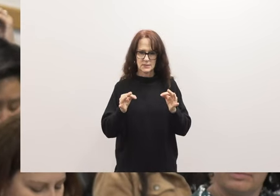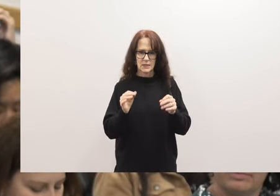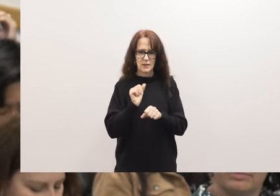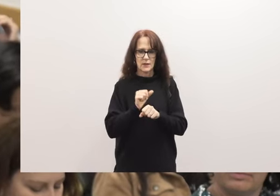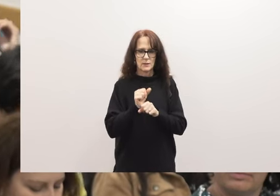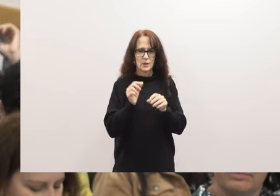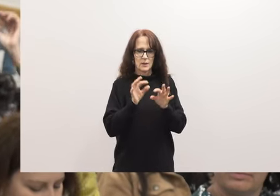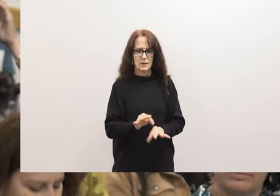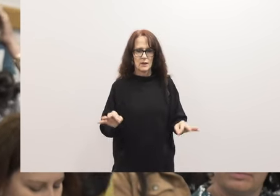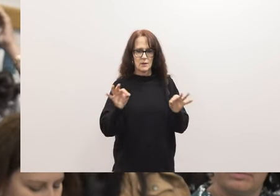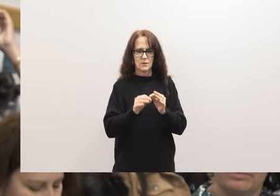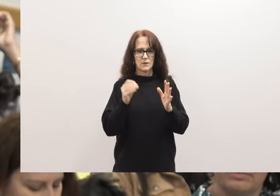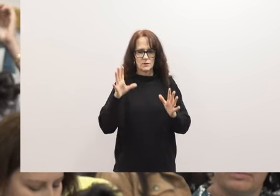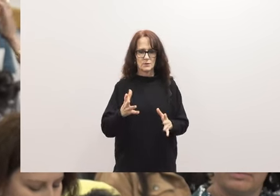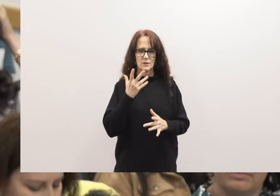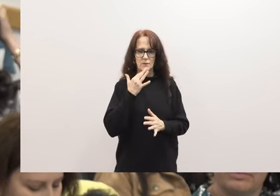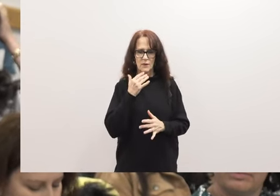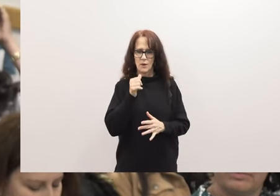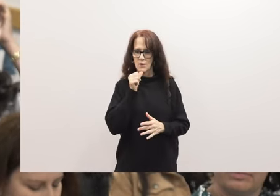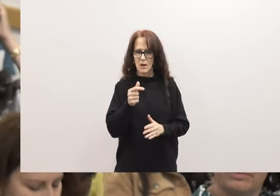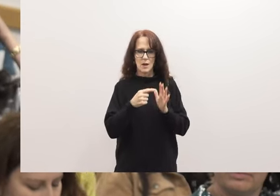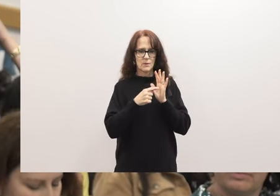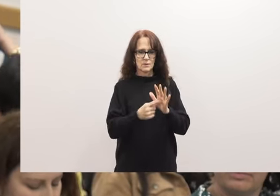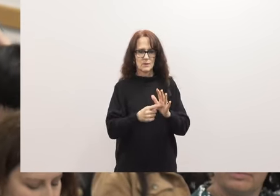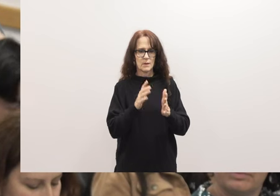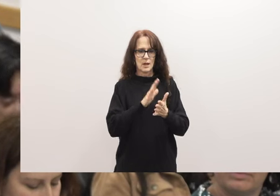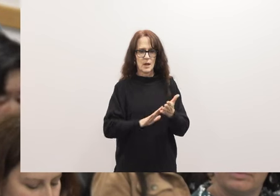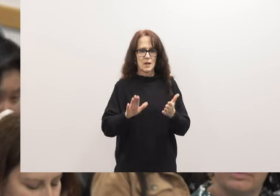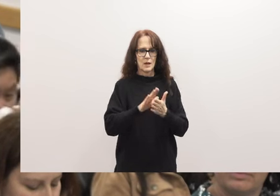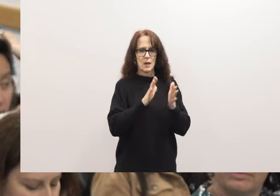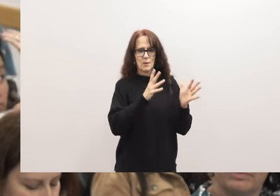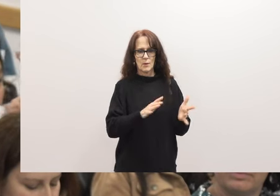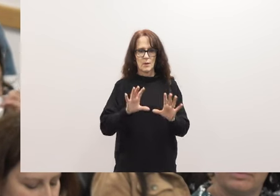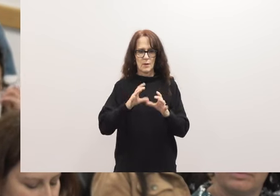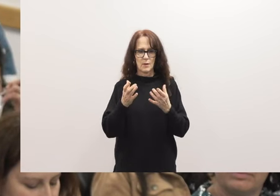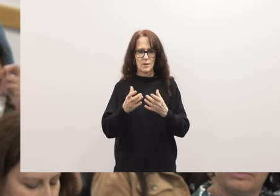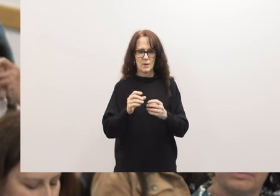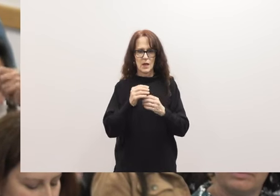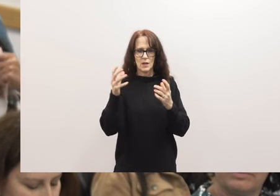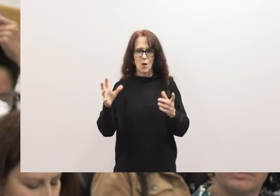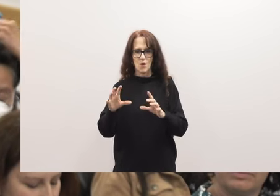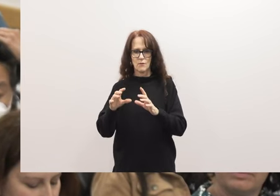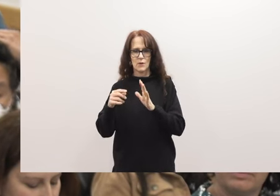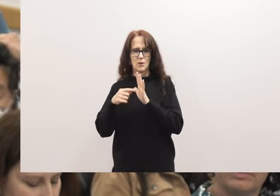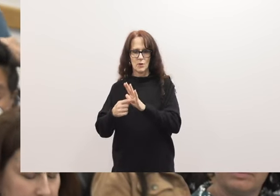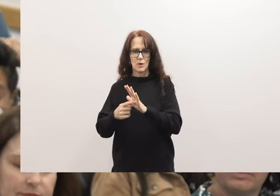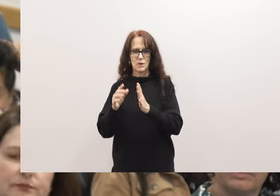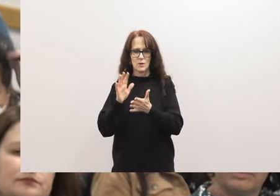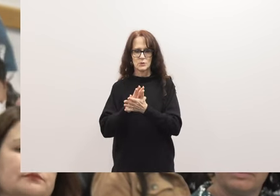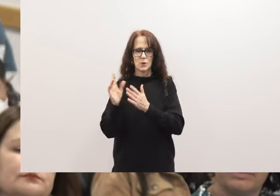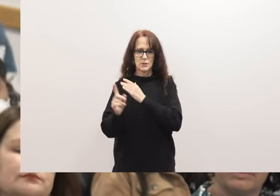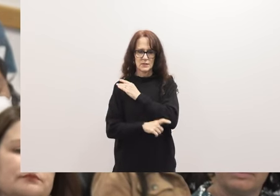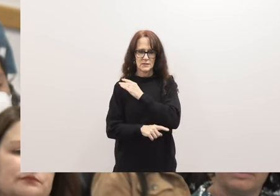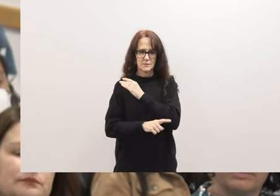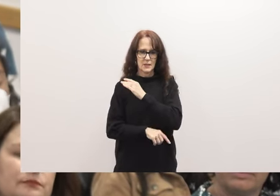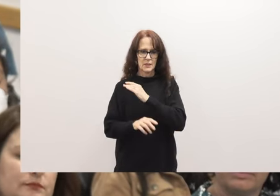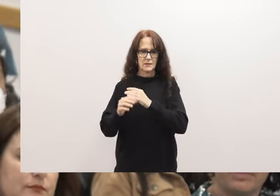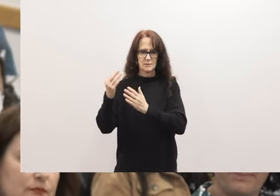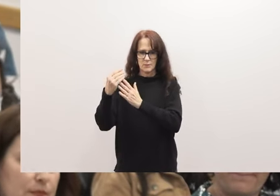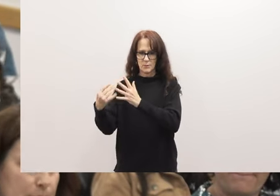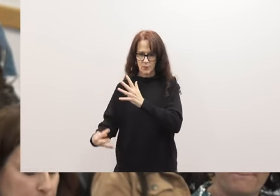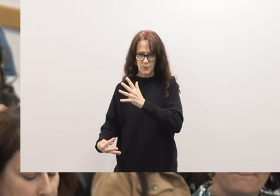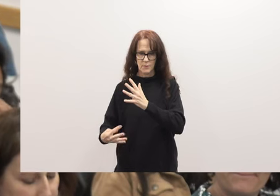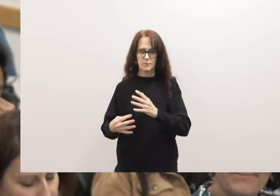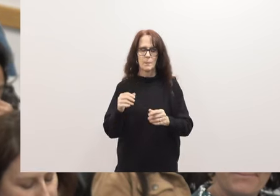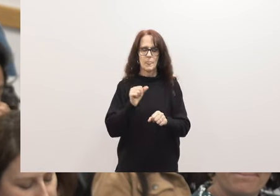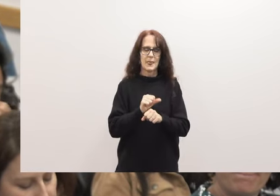important for students of color who are underrepresented in college prep courses and overrepresented in school discipline cases. Their work addresses